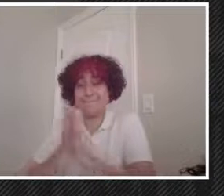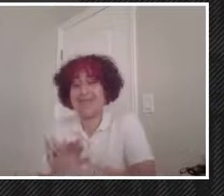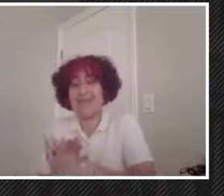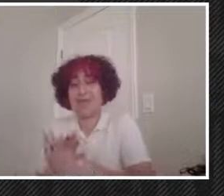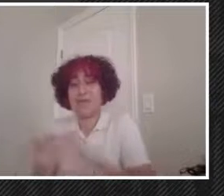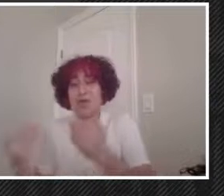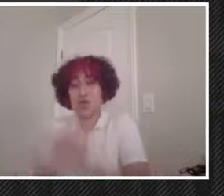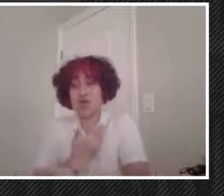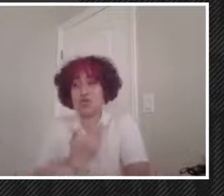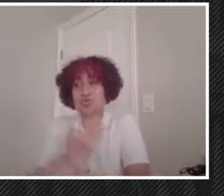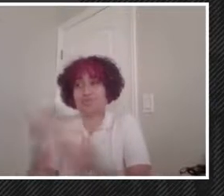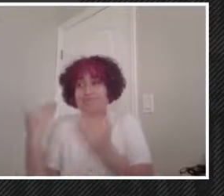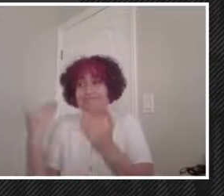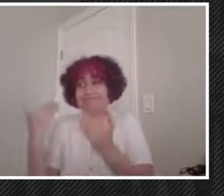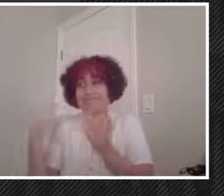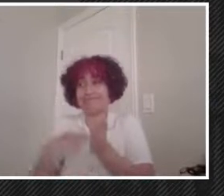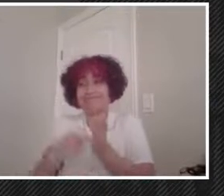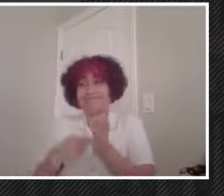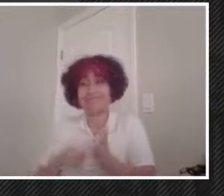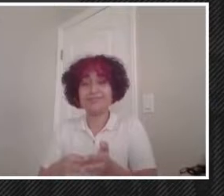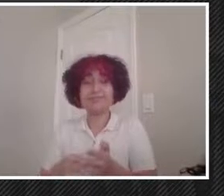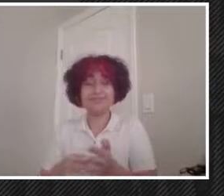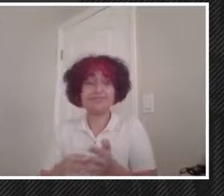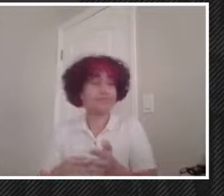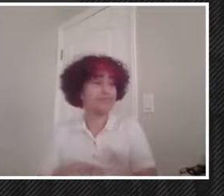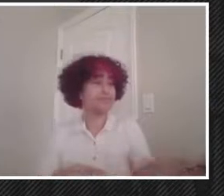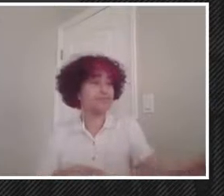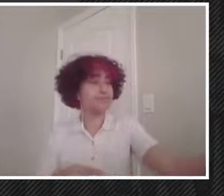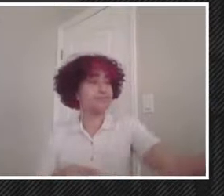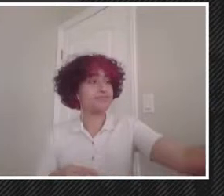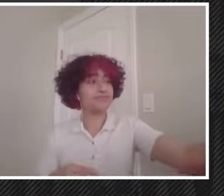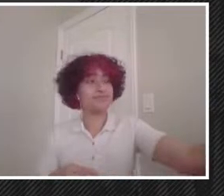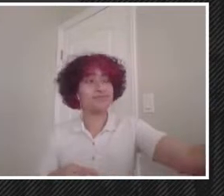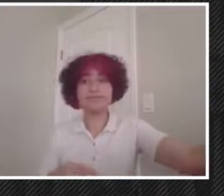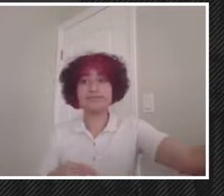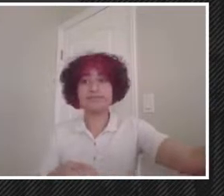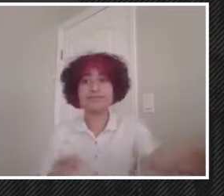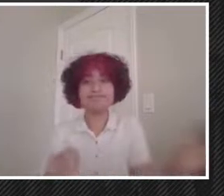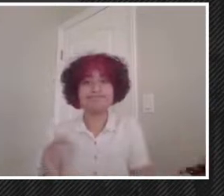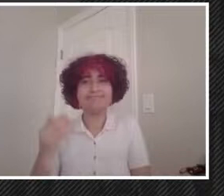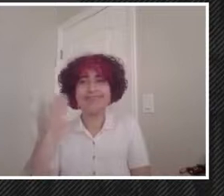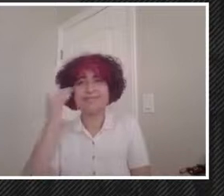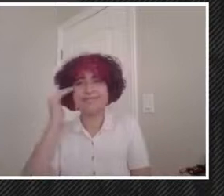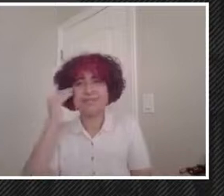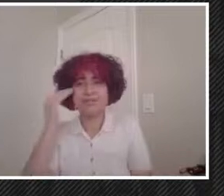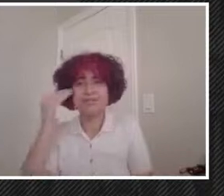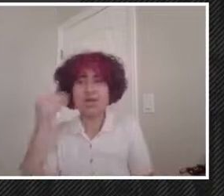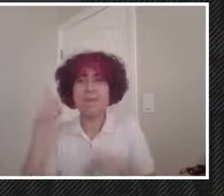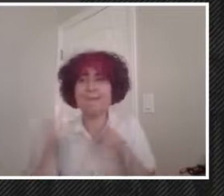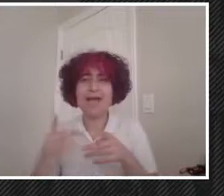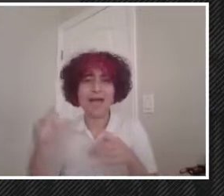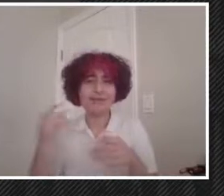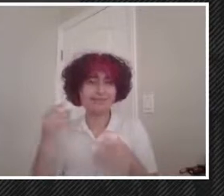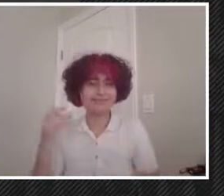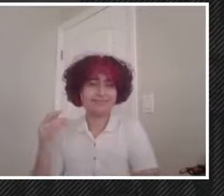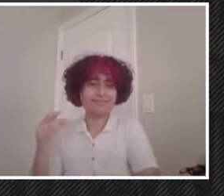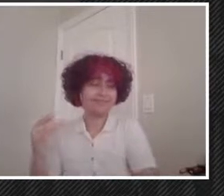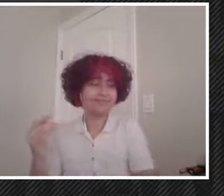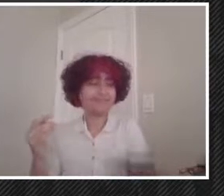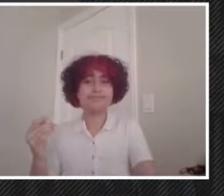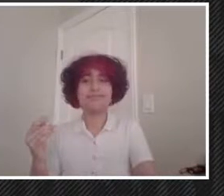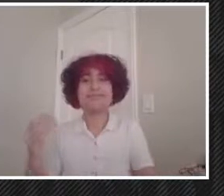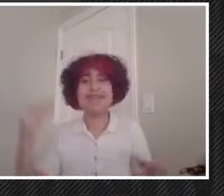is no longer a taboo concept. It also seems as though Black people are starting to be believed, obviously, especially when there are